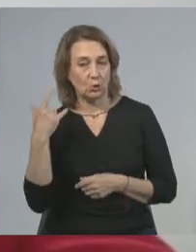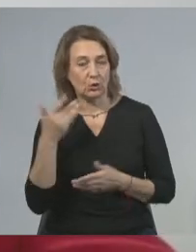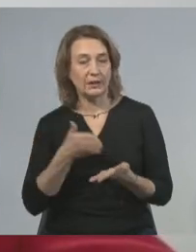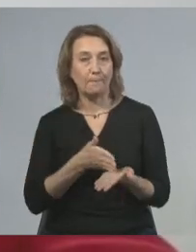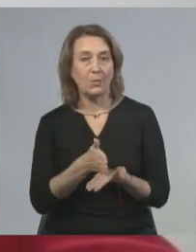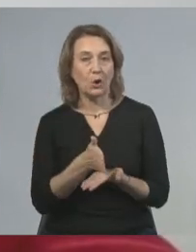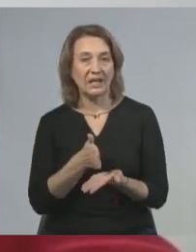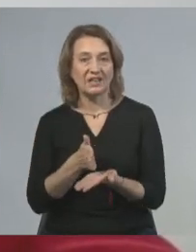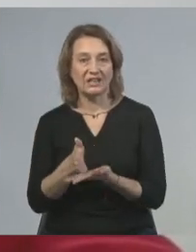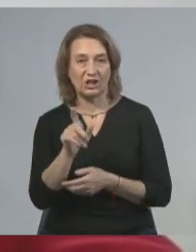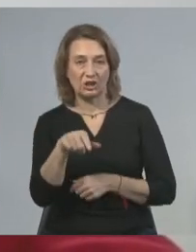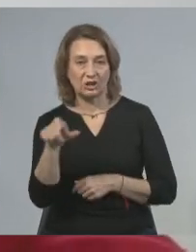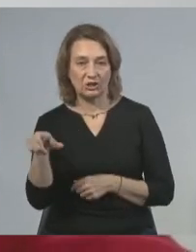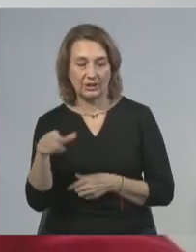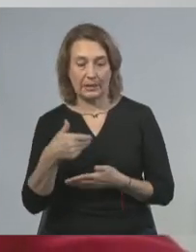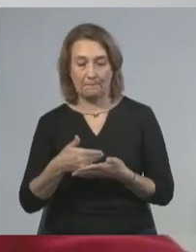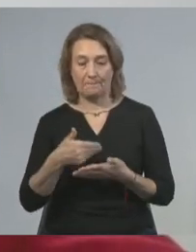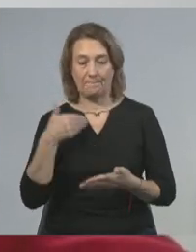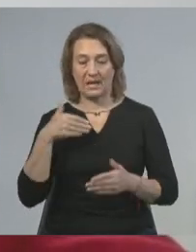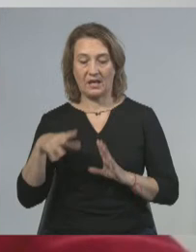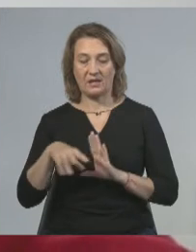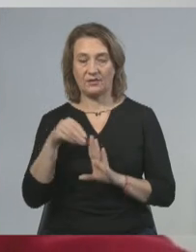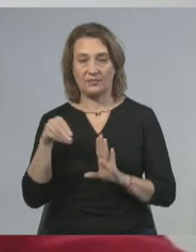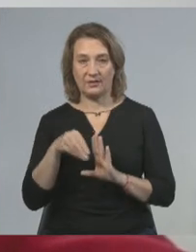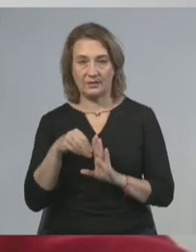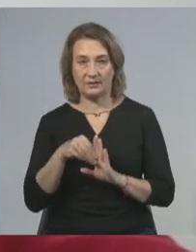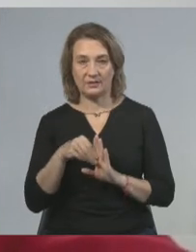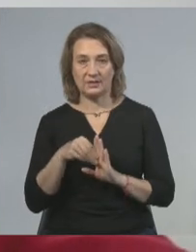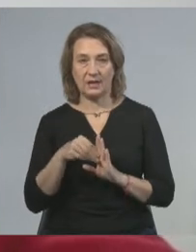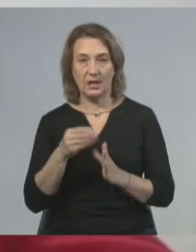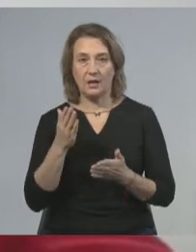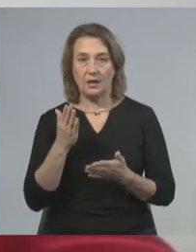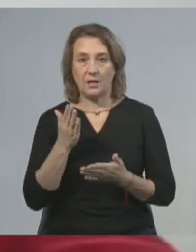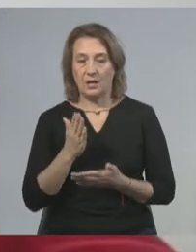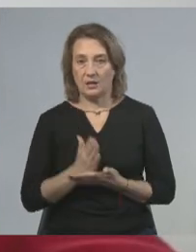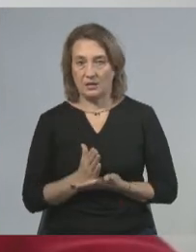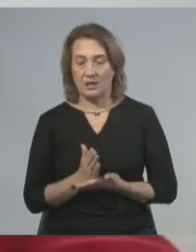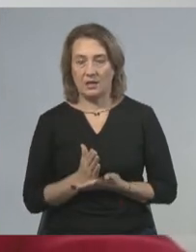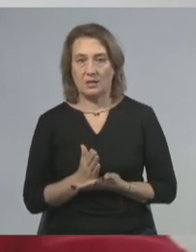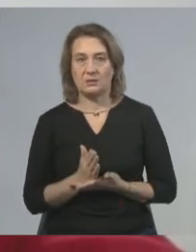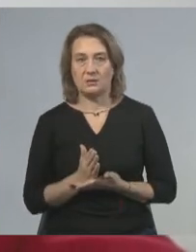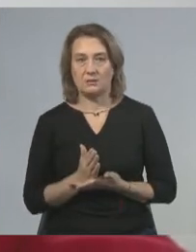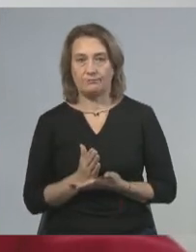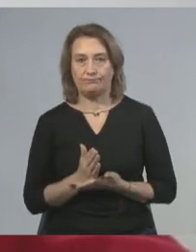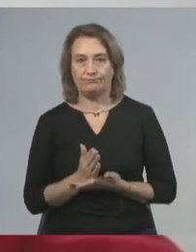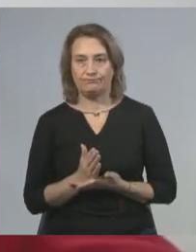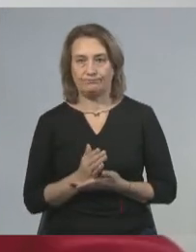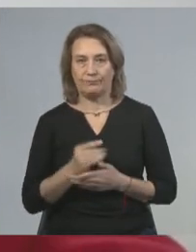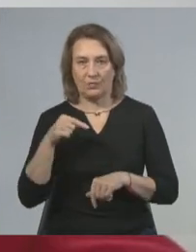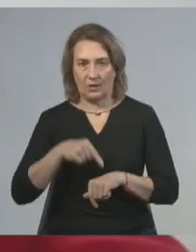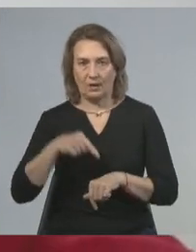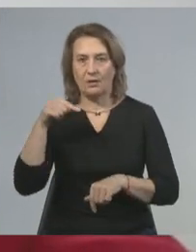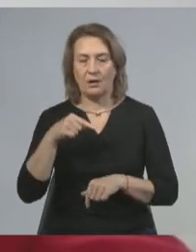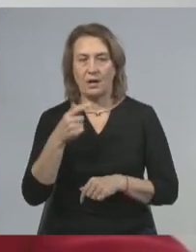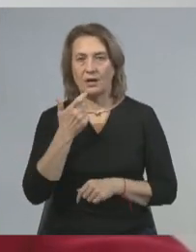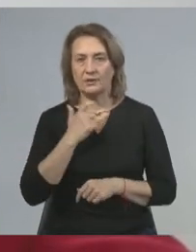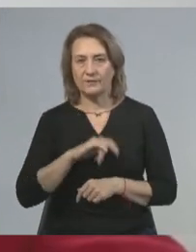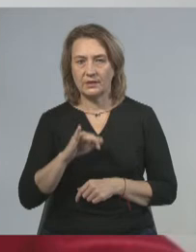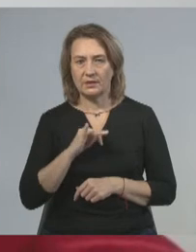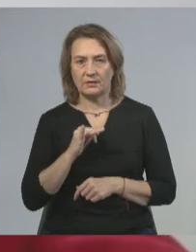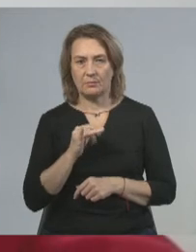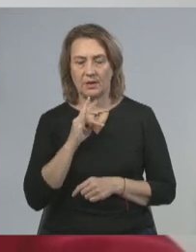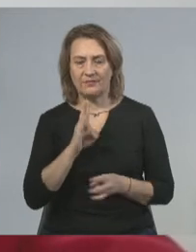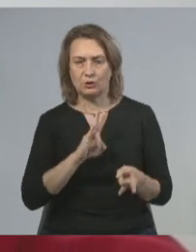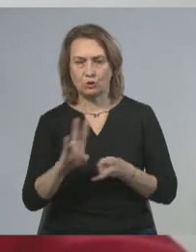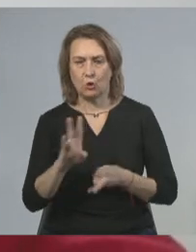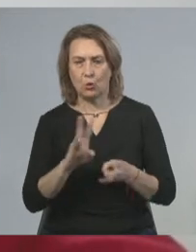political stakeholders who are for or against and sometimes the rhetoric is not adequate and